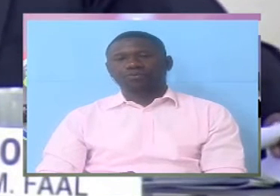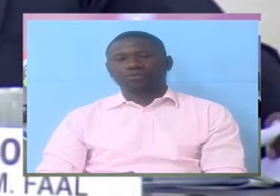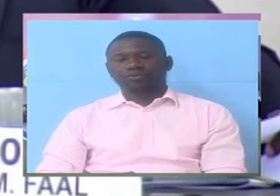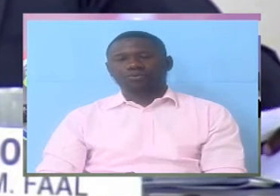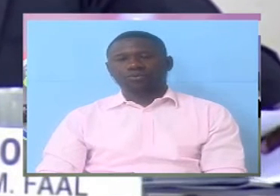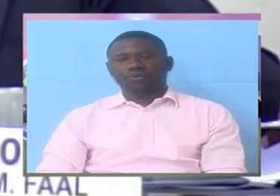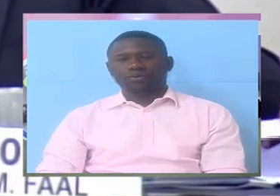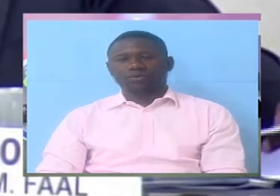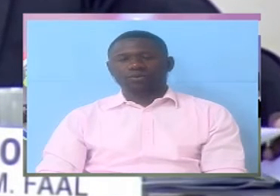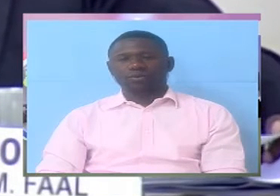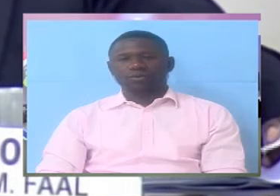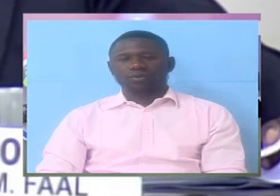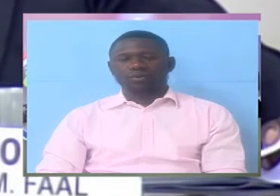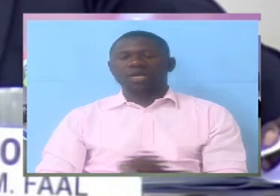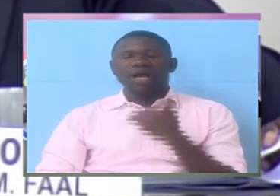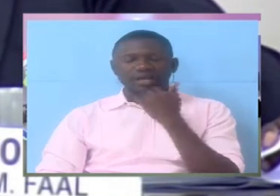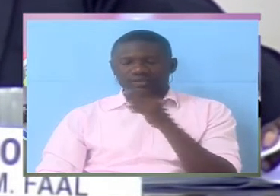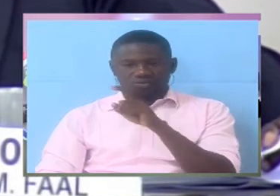Did you participate